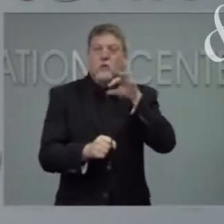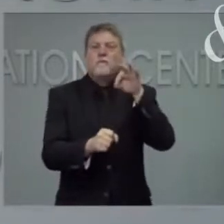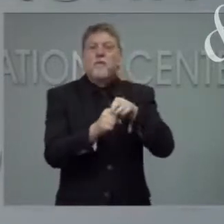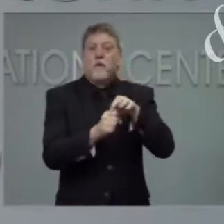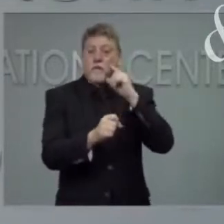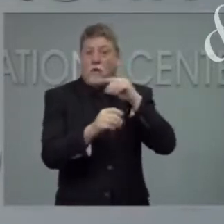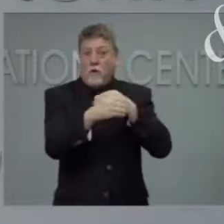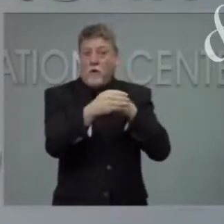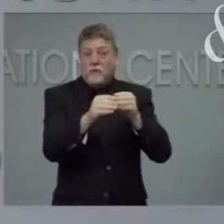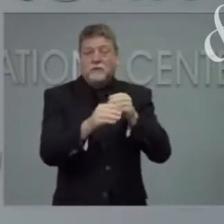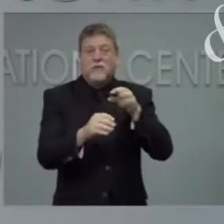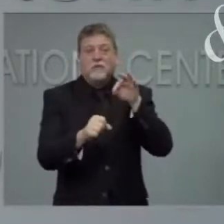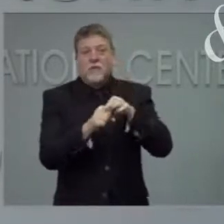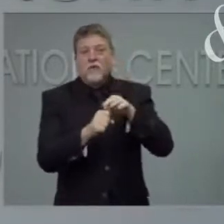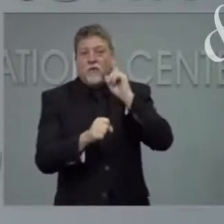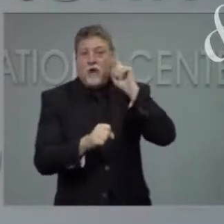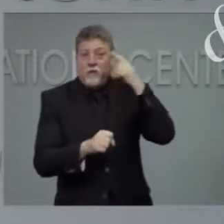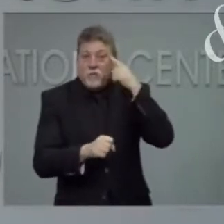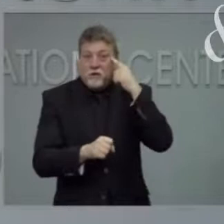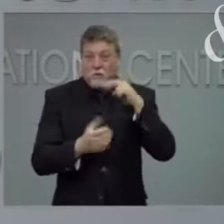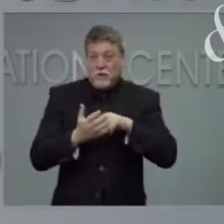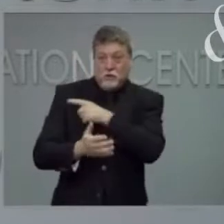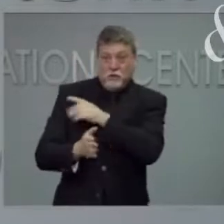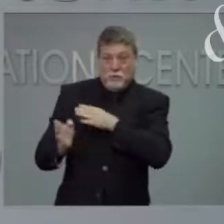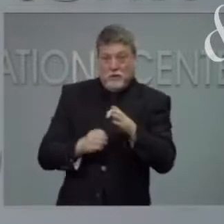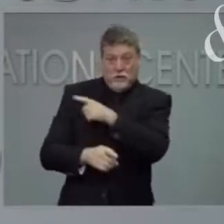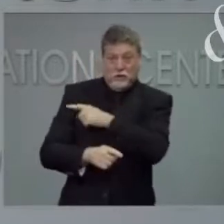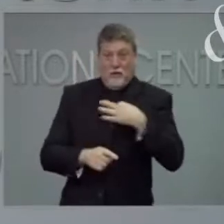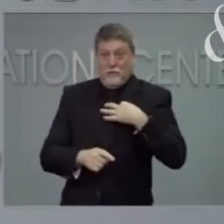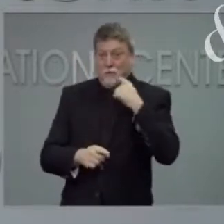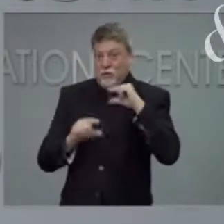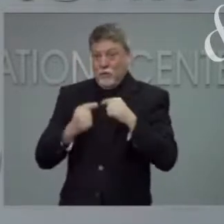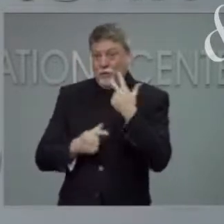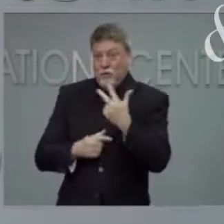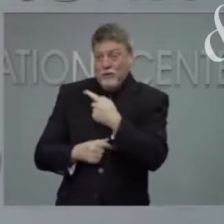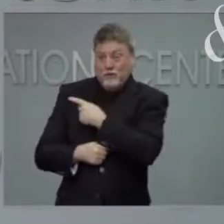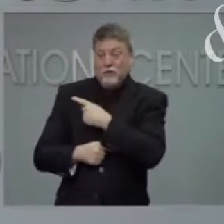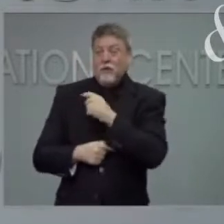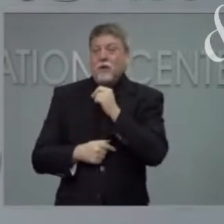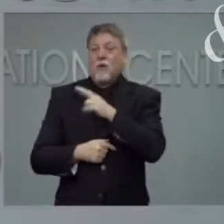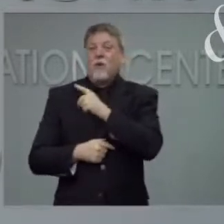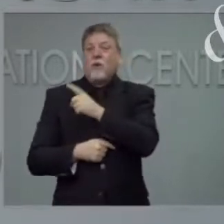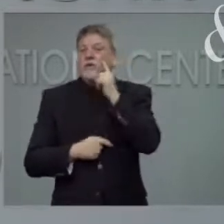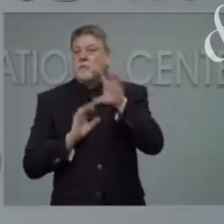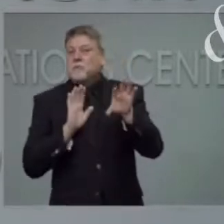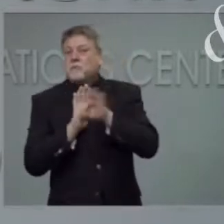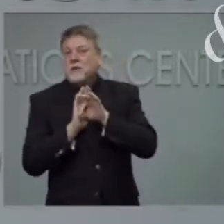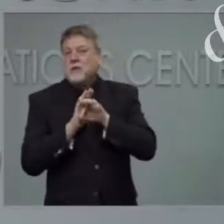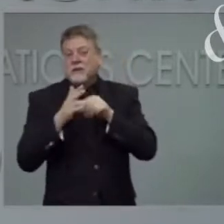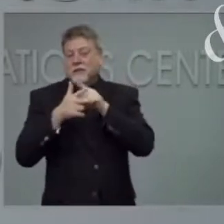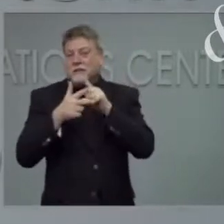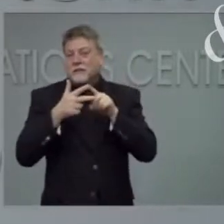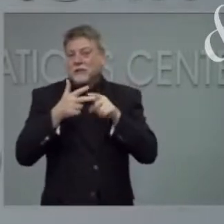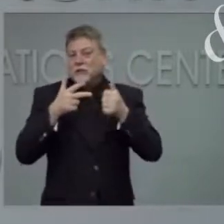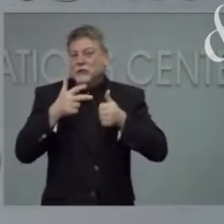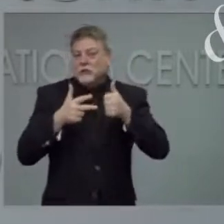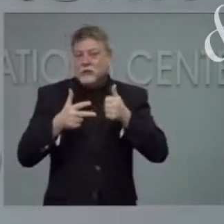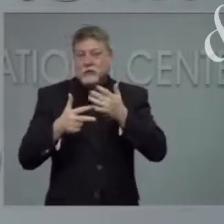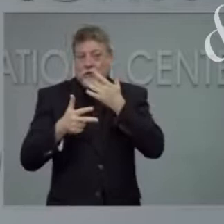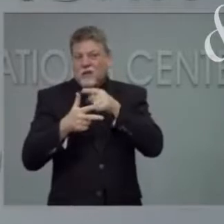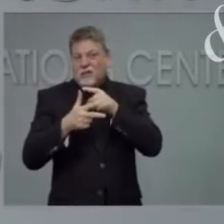get your vaccination? And will you shop for a vaccine that has a higher efficacy,